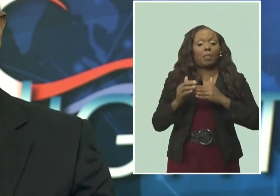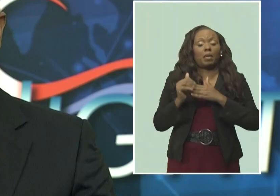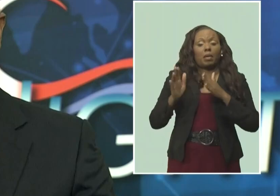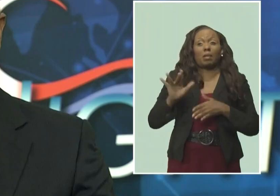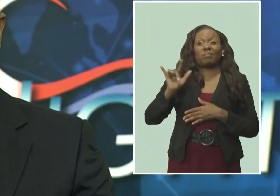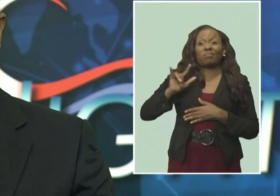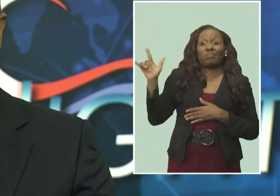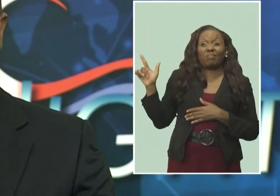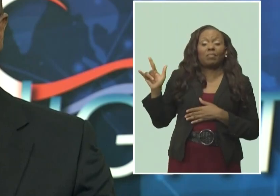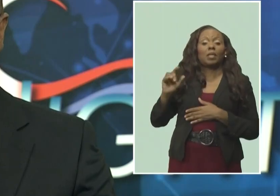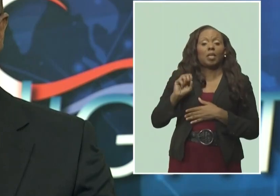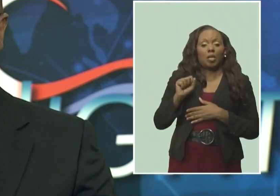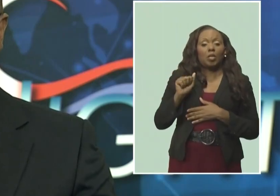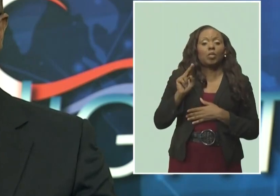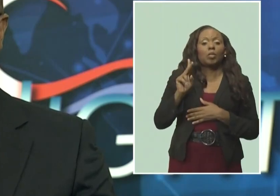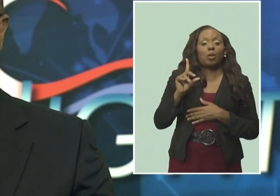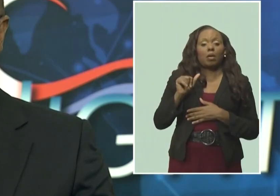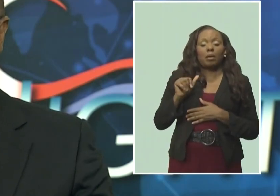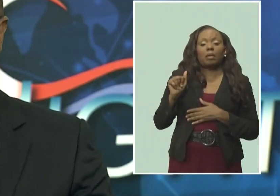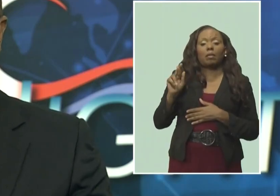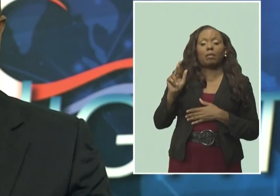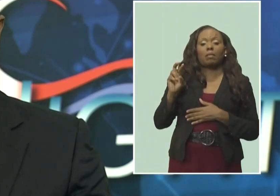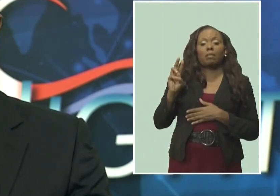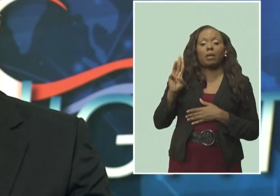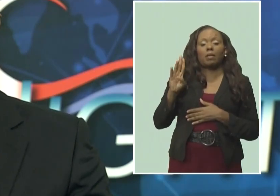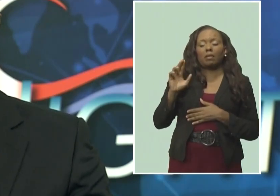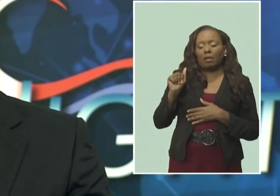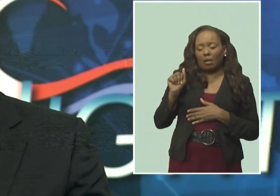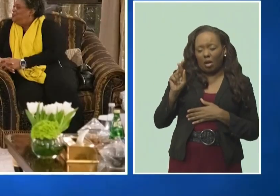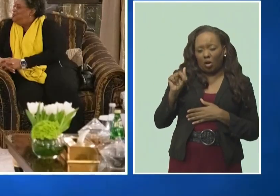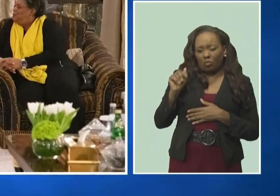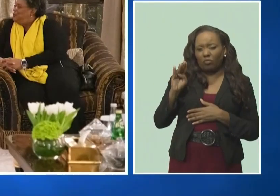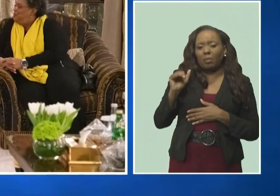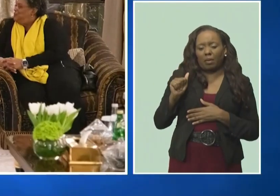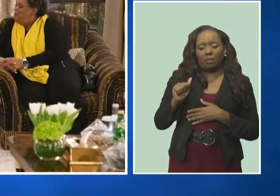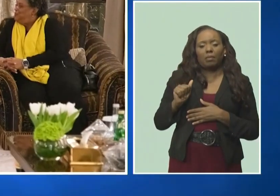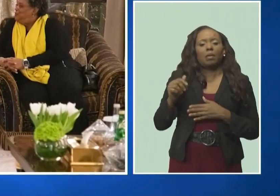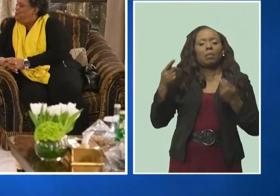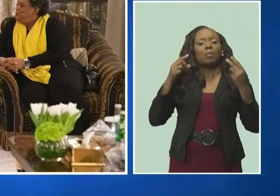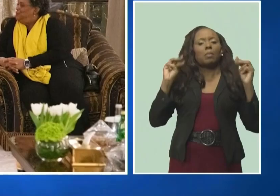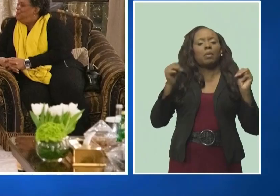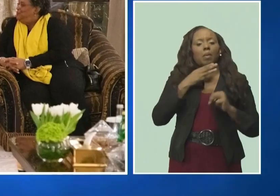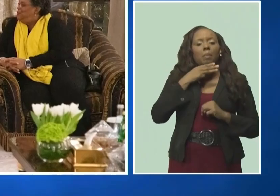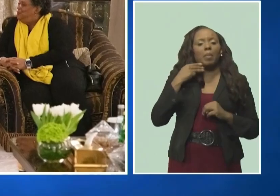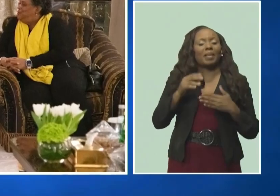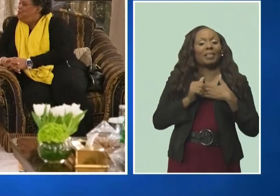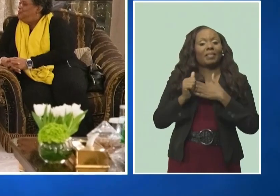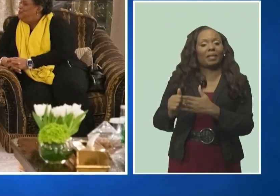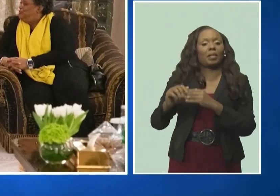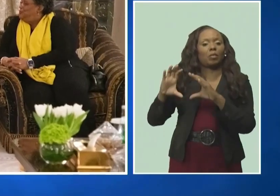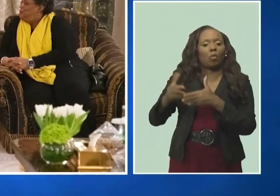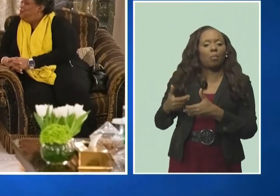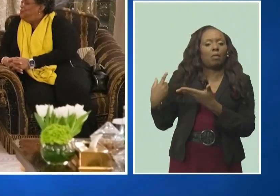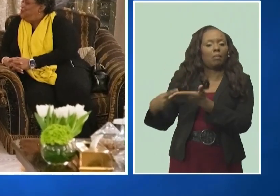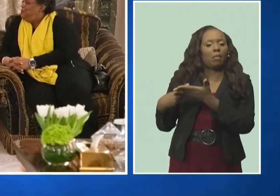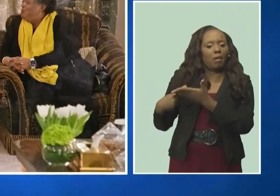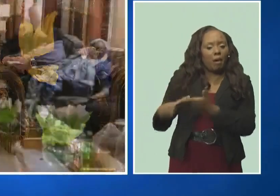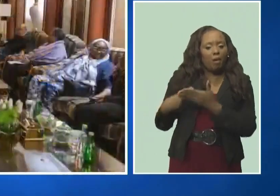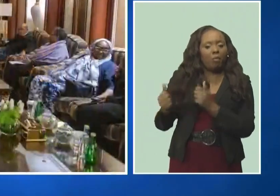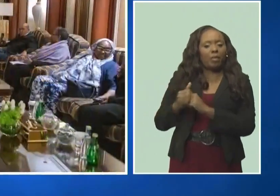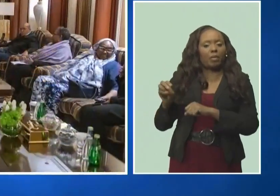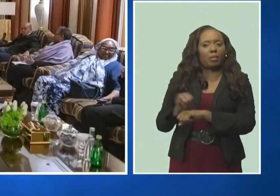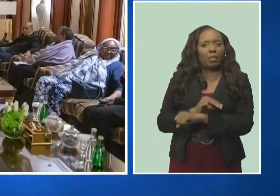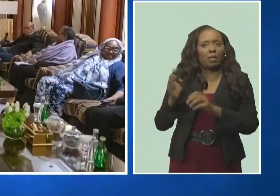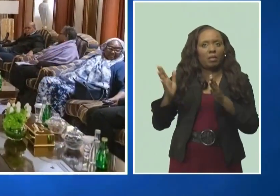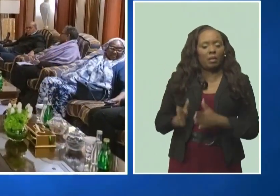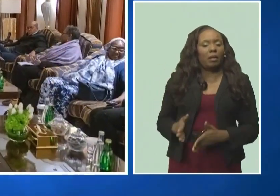Arabia CARICOM Summit. Prime Minister Mia Mottley, who is leading Barbados delegation, held talks with the Saudi Minister of